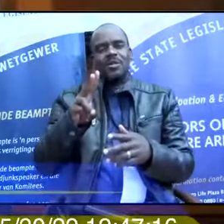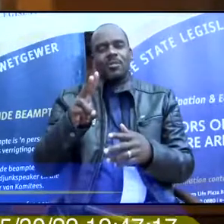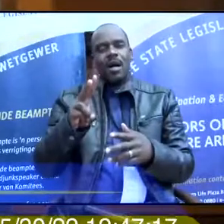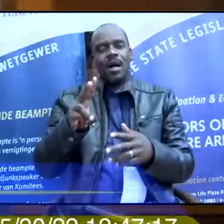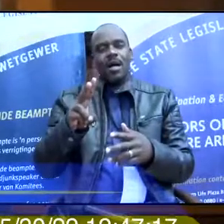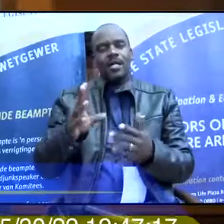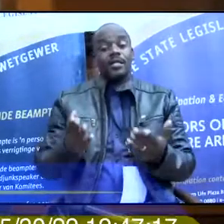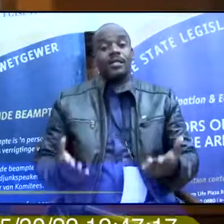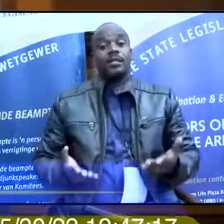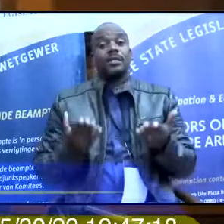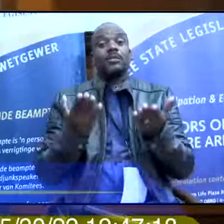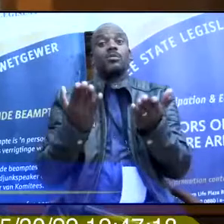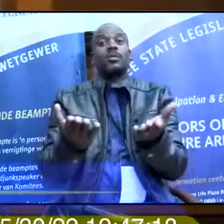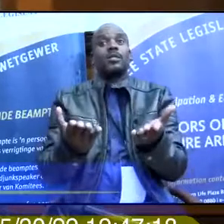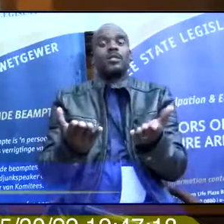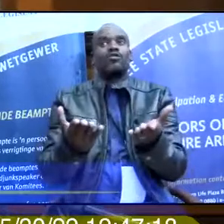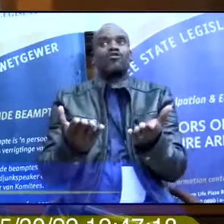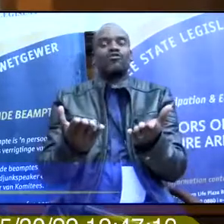promptly